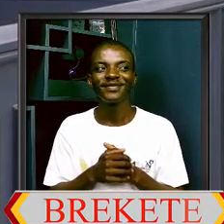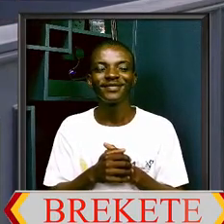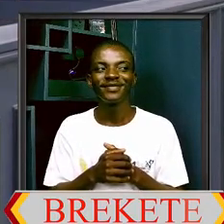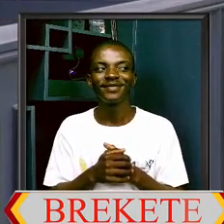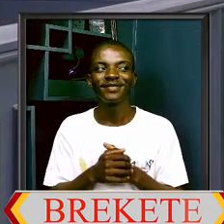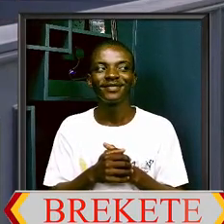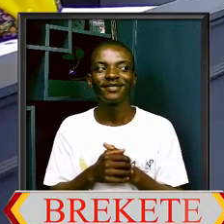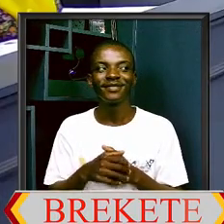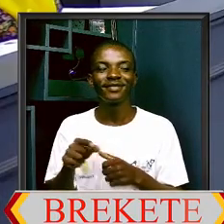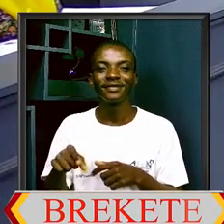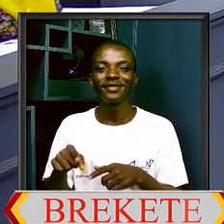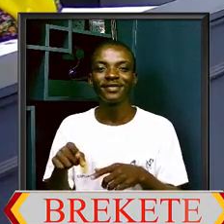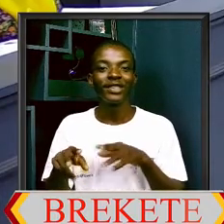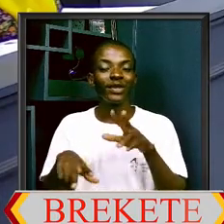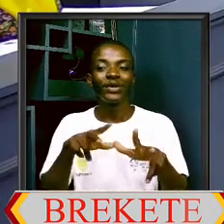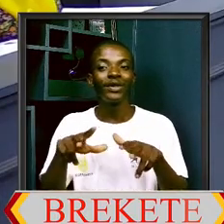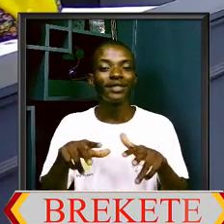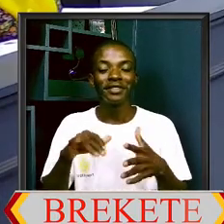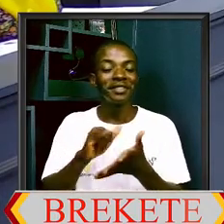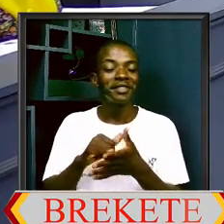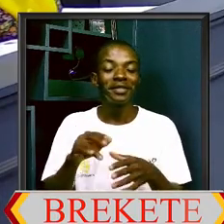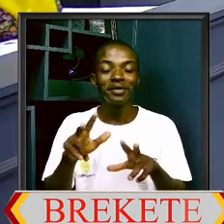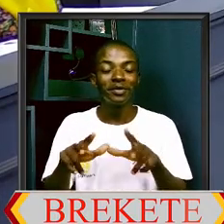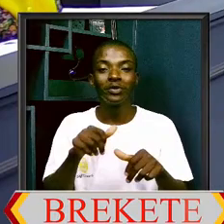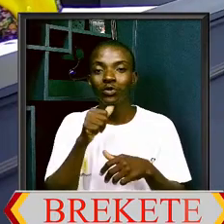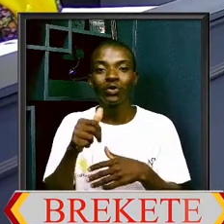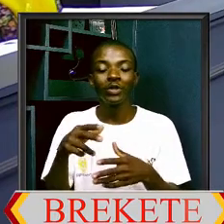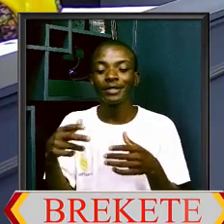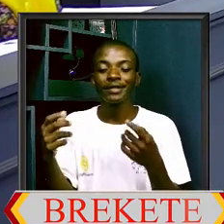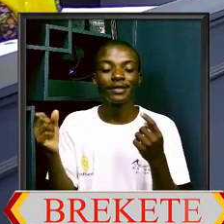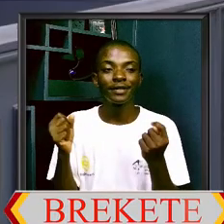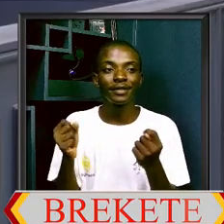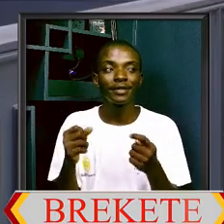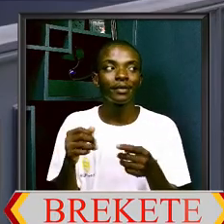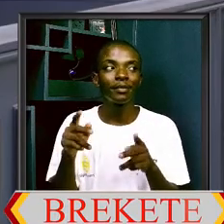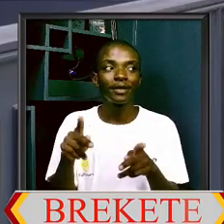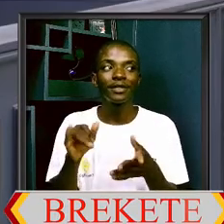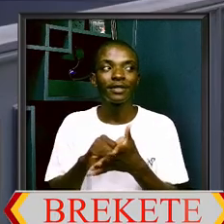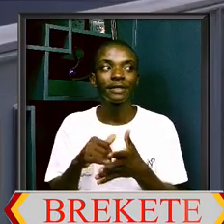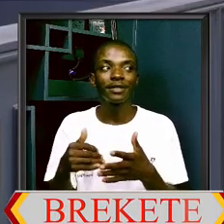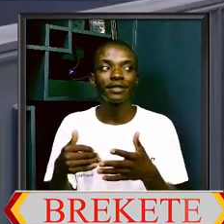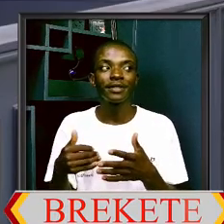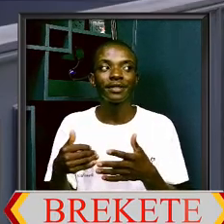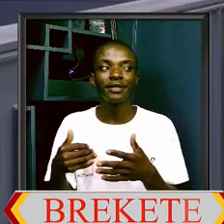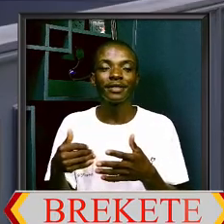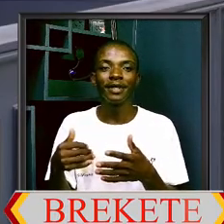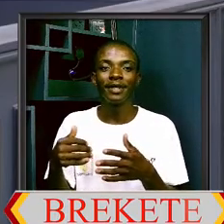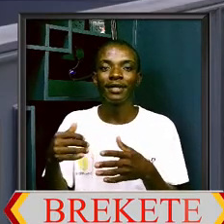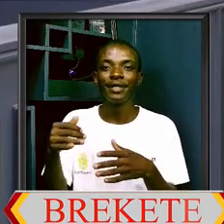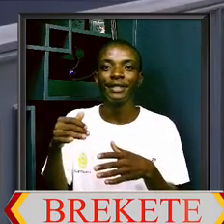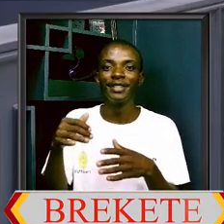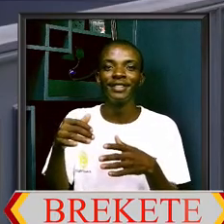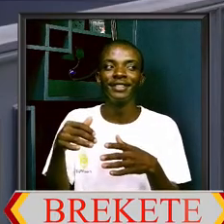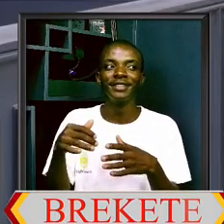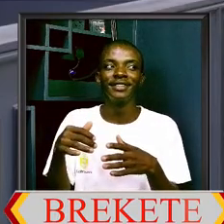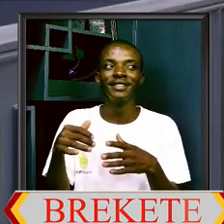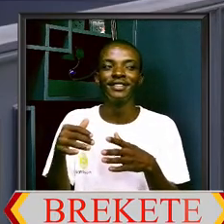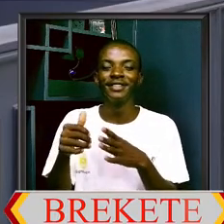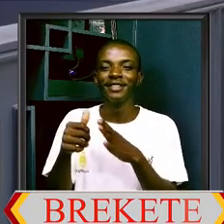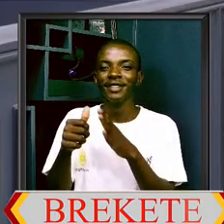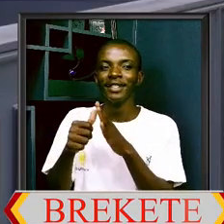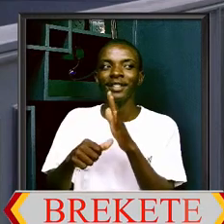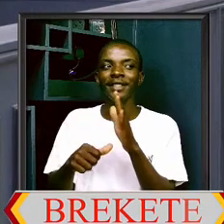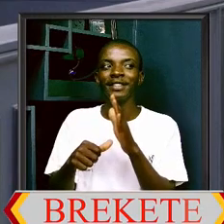again this work no be person they work like that